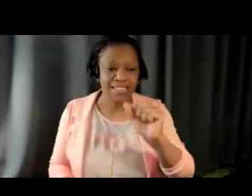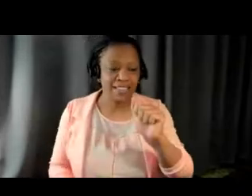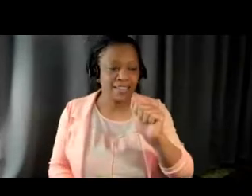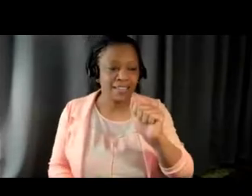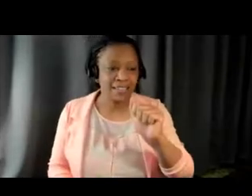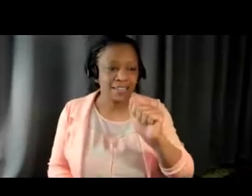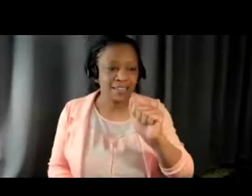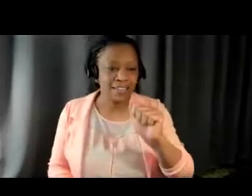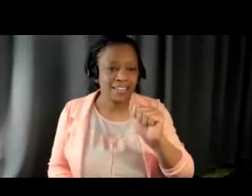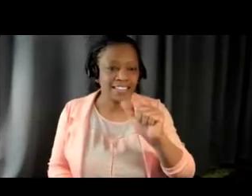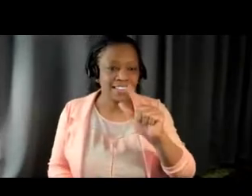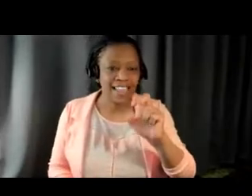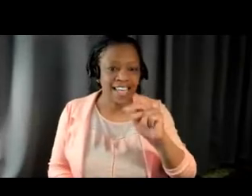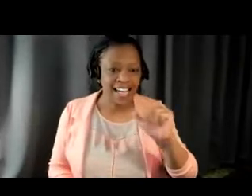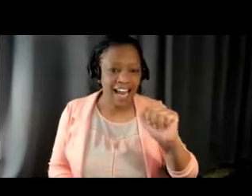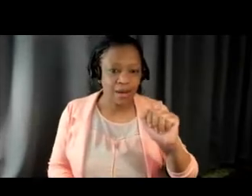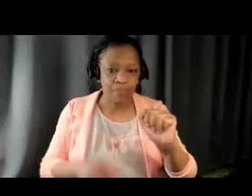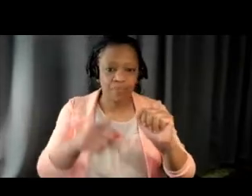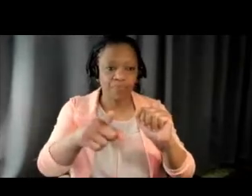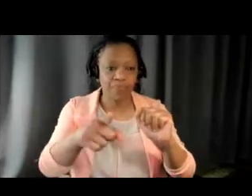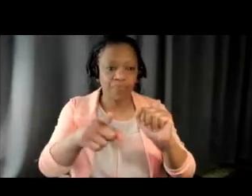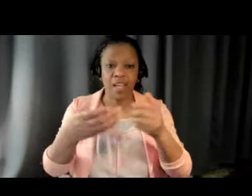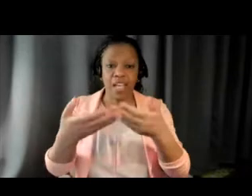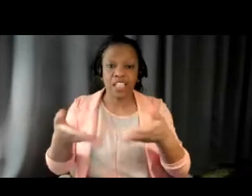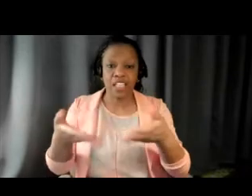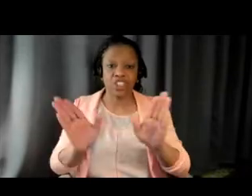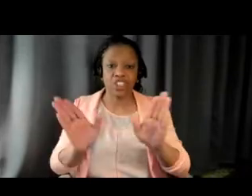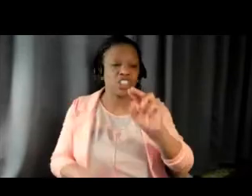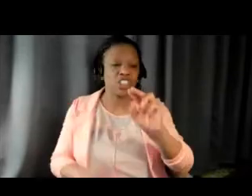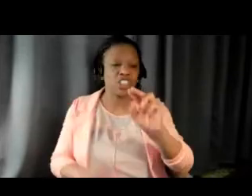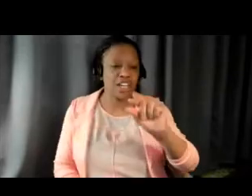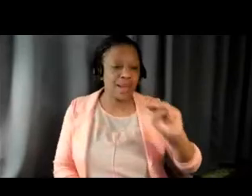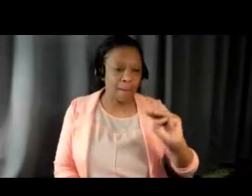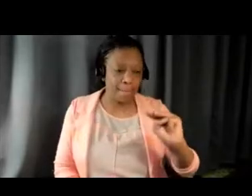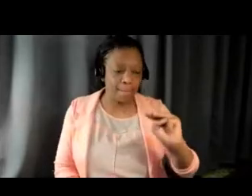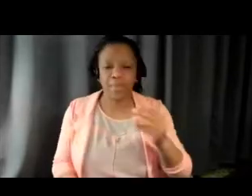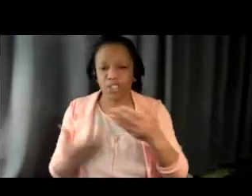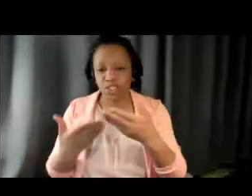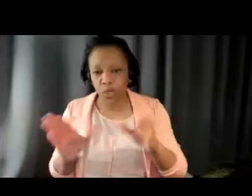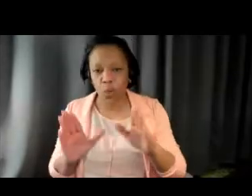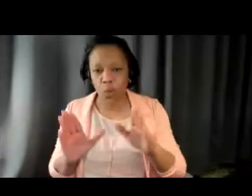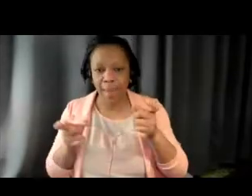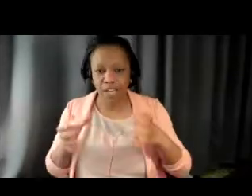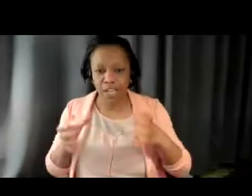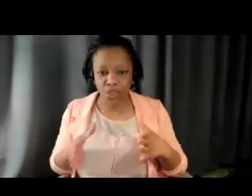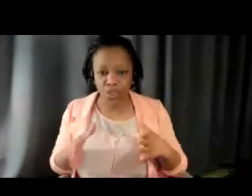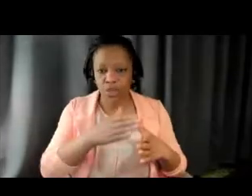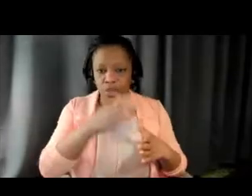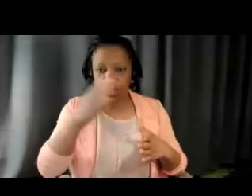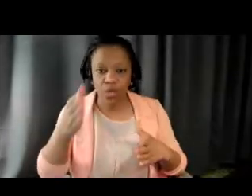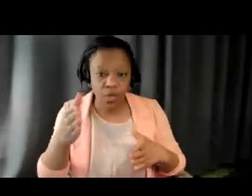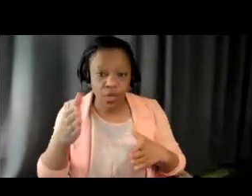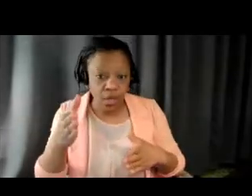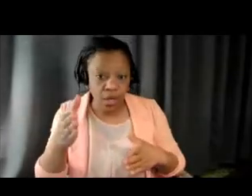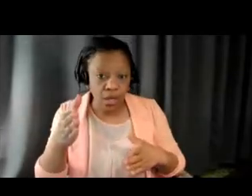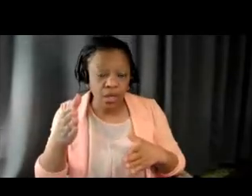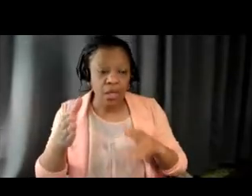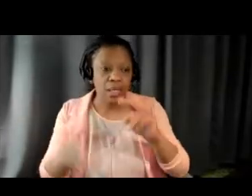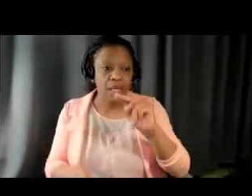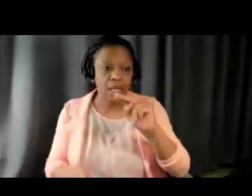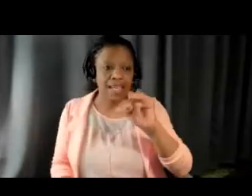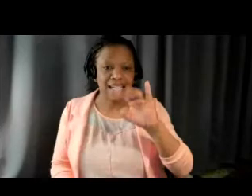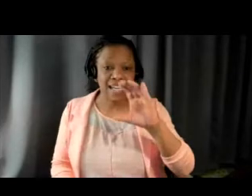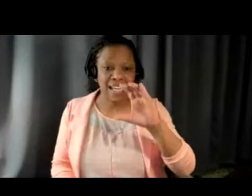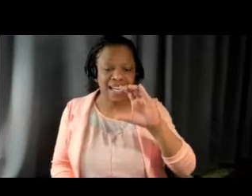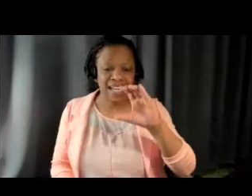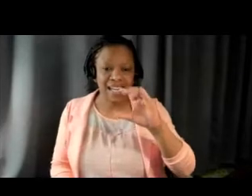have our general manager. Darren Jr., the general manager. Put that on line. Air receiver, Nicholas Jones.